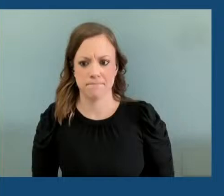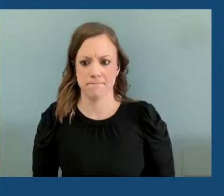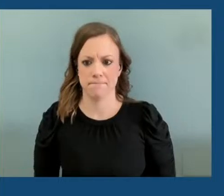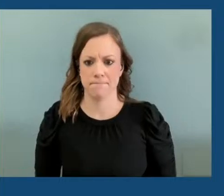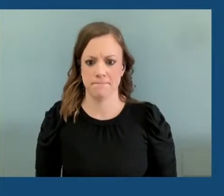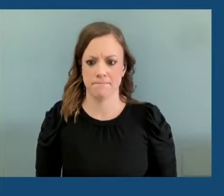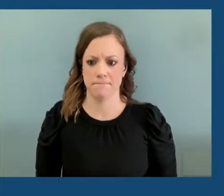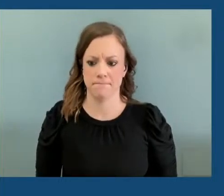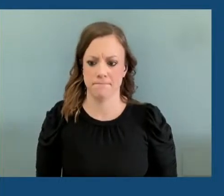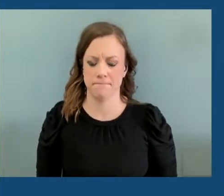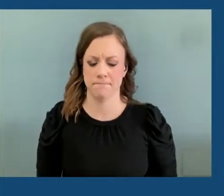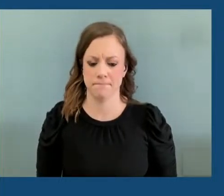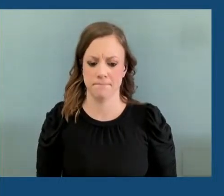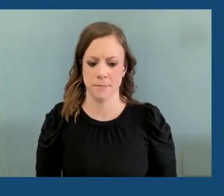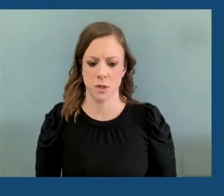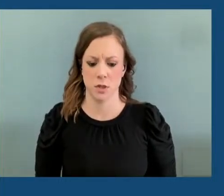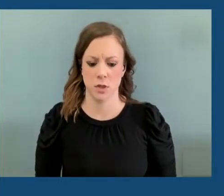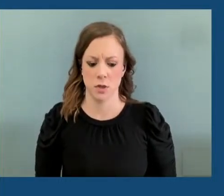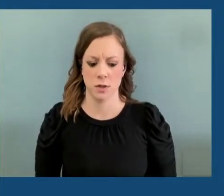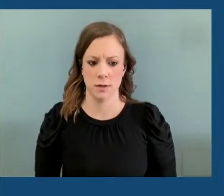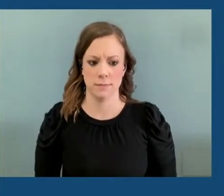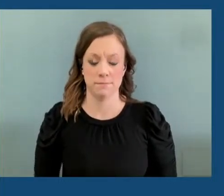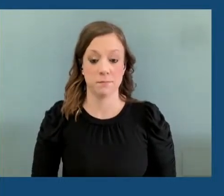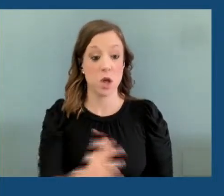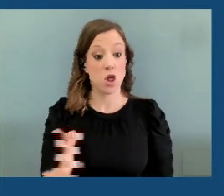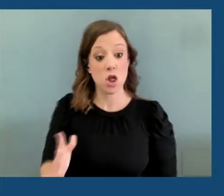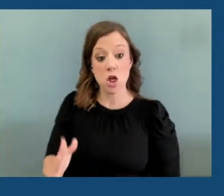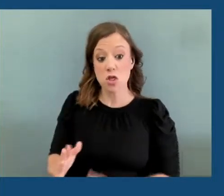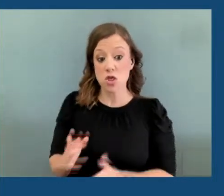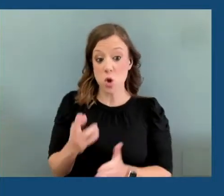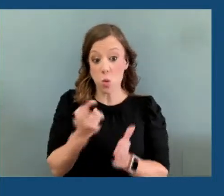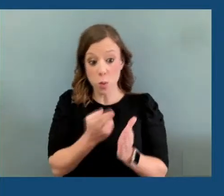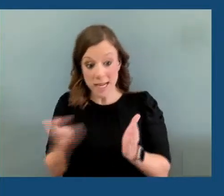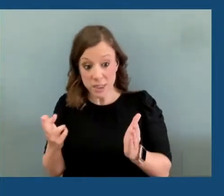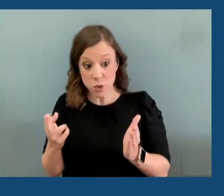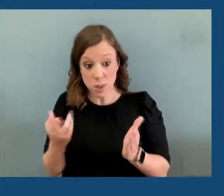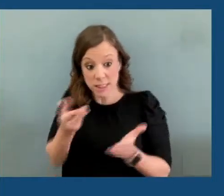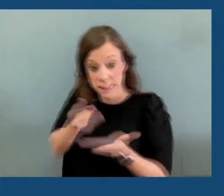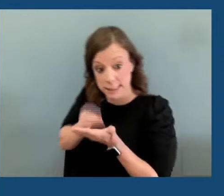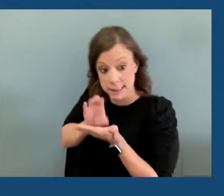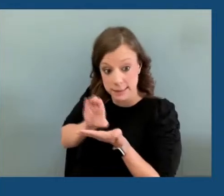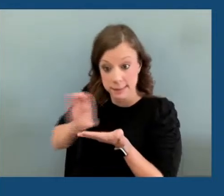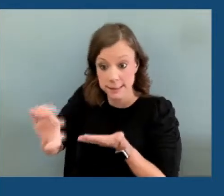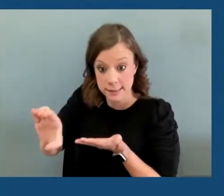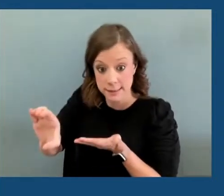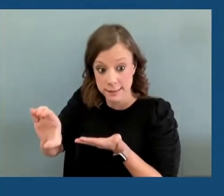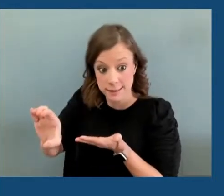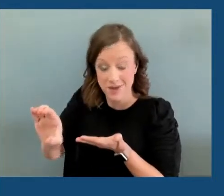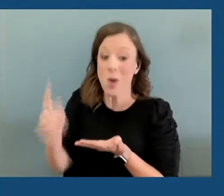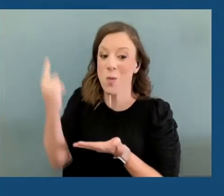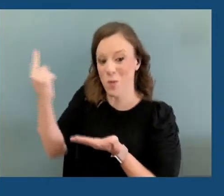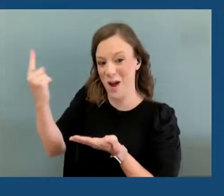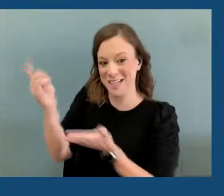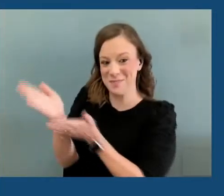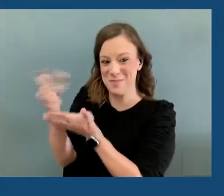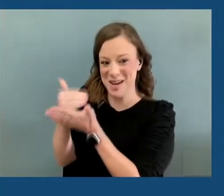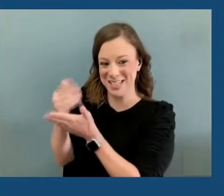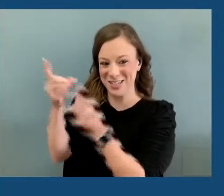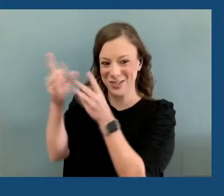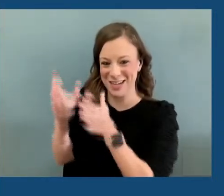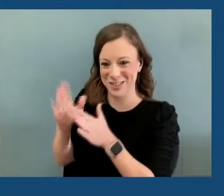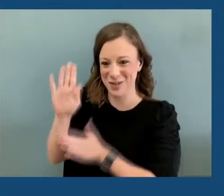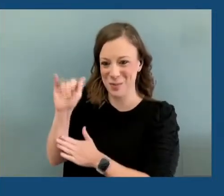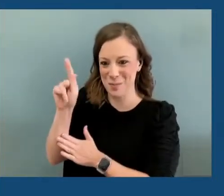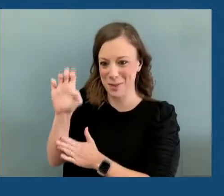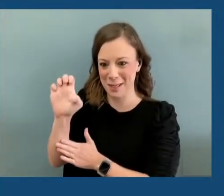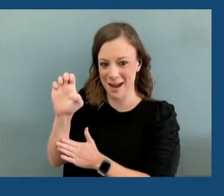The resources we bring to this come from a number of sources. One is our budget director, Blake Washington, who's here, so you ought to